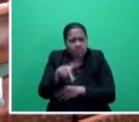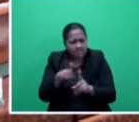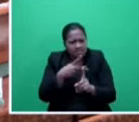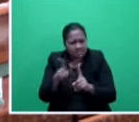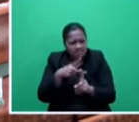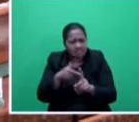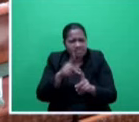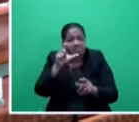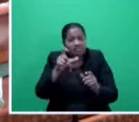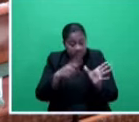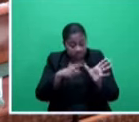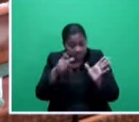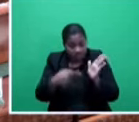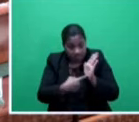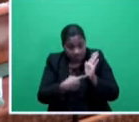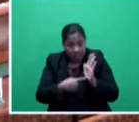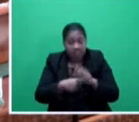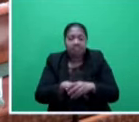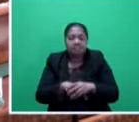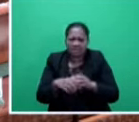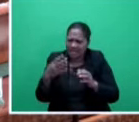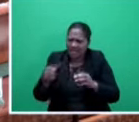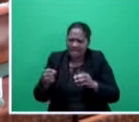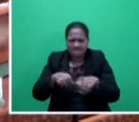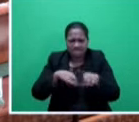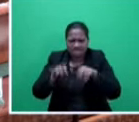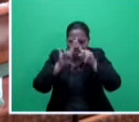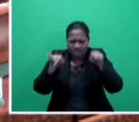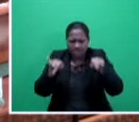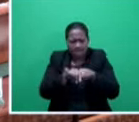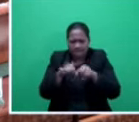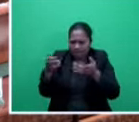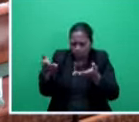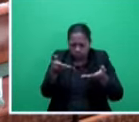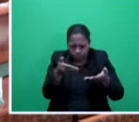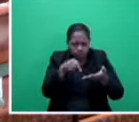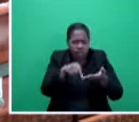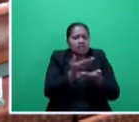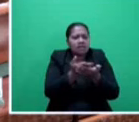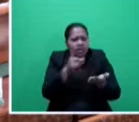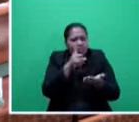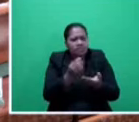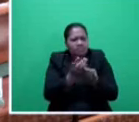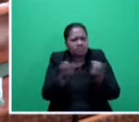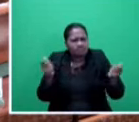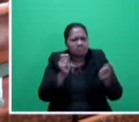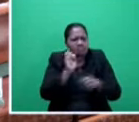2009, has set out a legal framework for addressing domestic violence in Fiji.